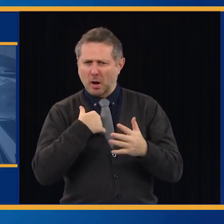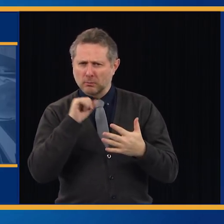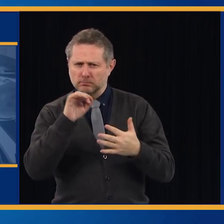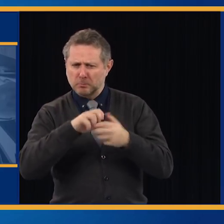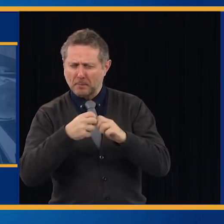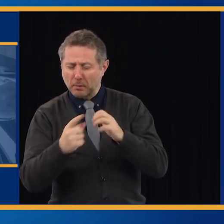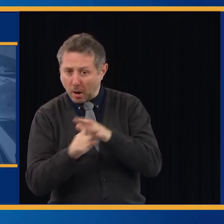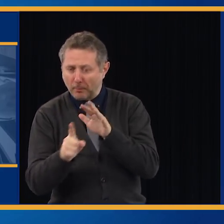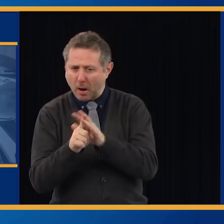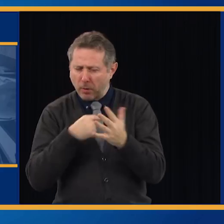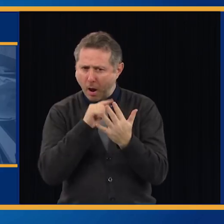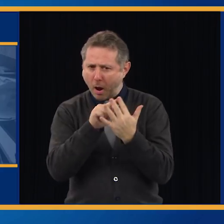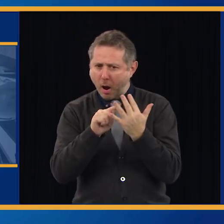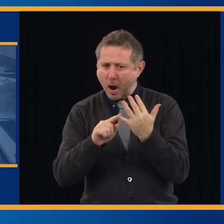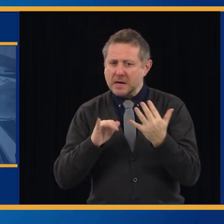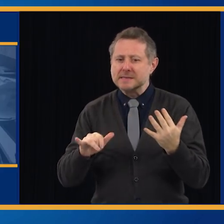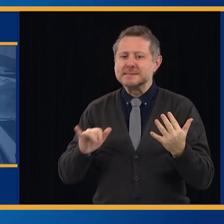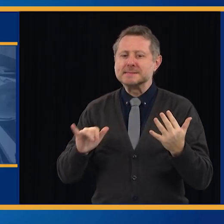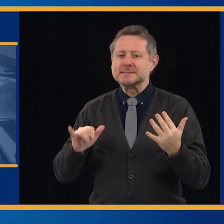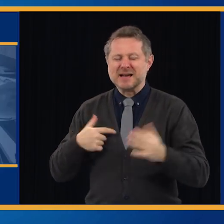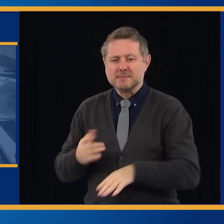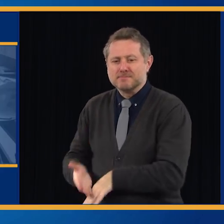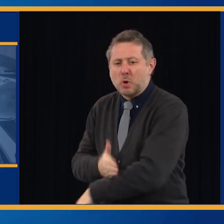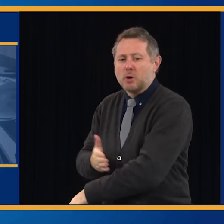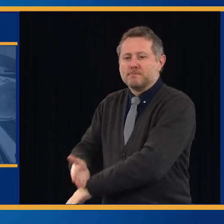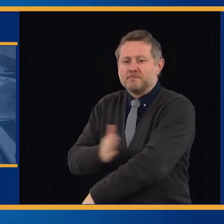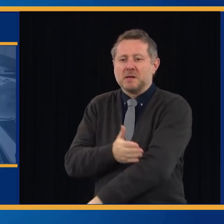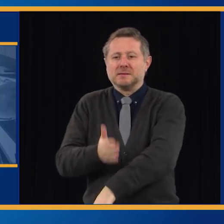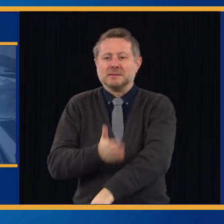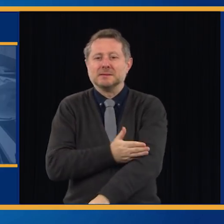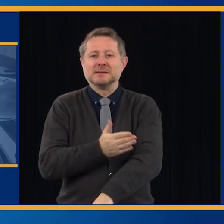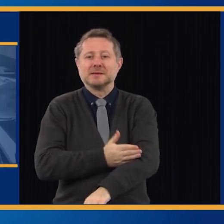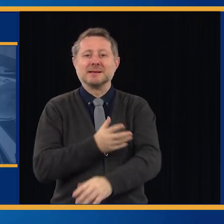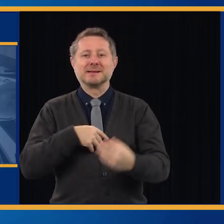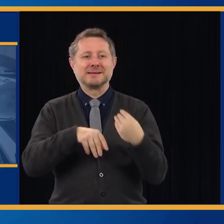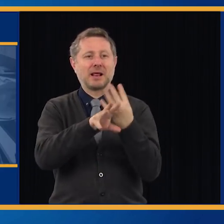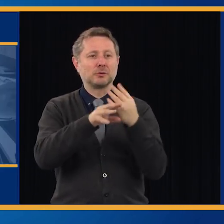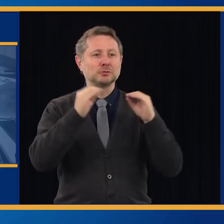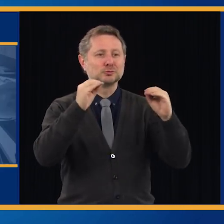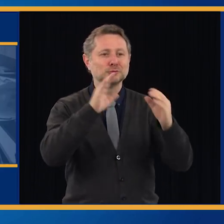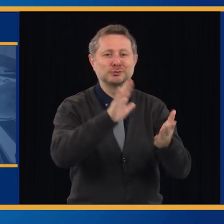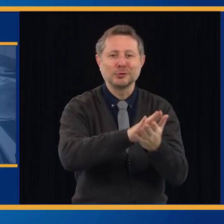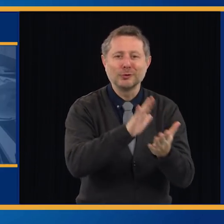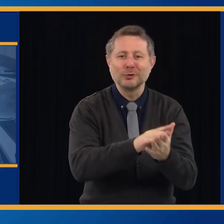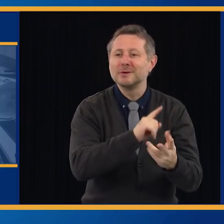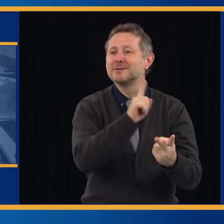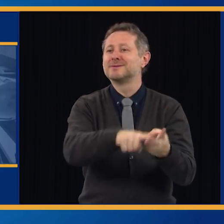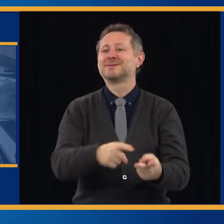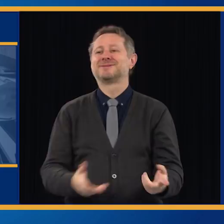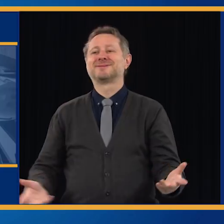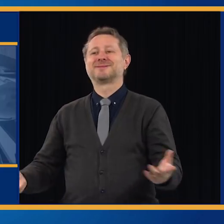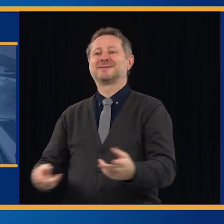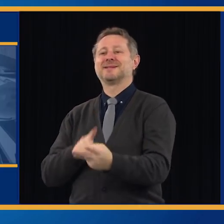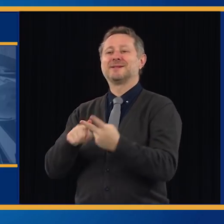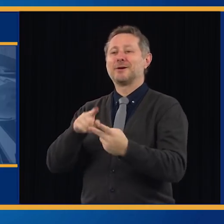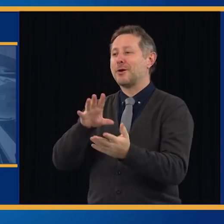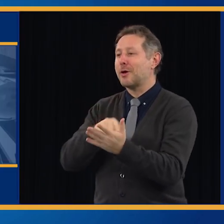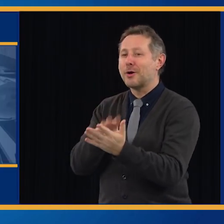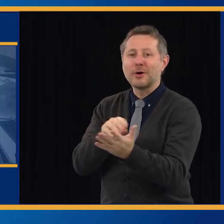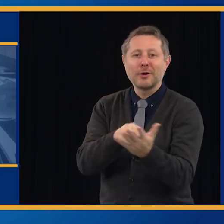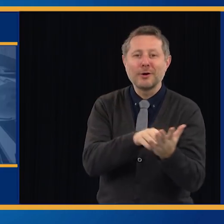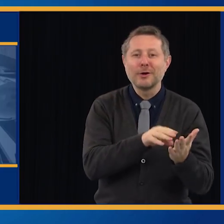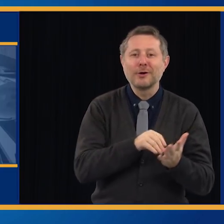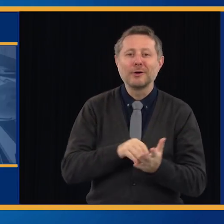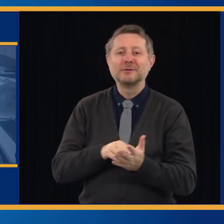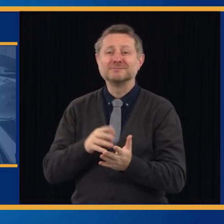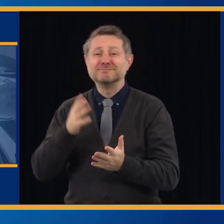on teleeducation, remote learning. Sounds great. But you have to have all the equipment, people have to be trained,